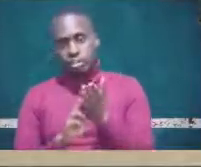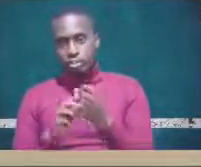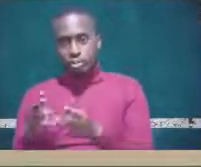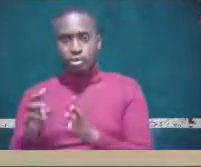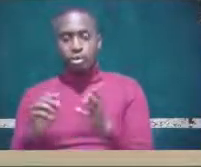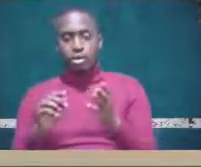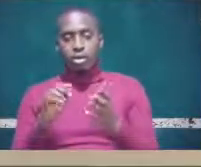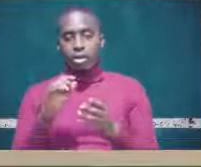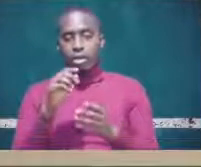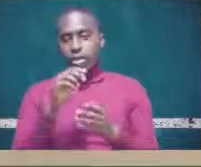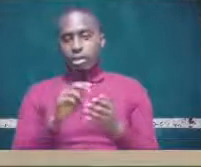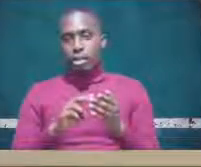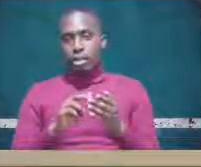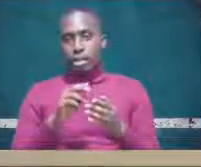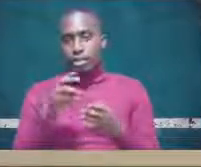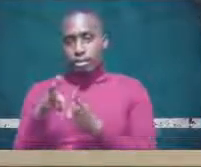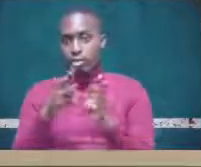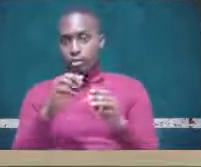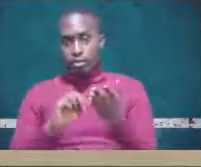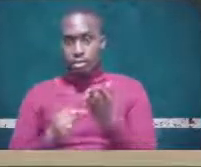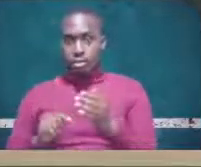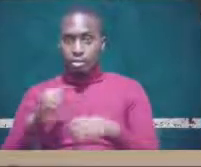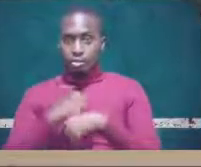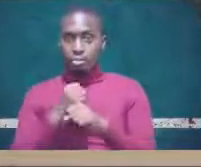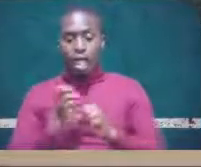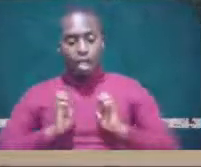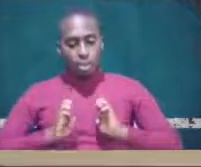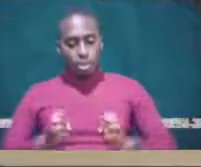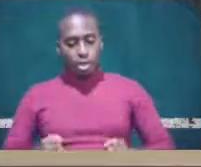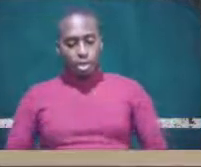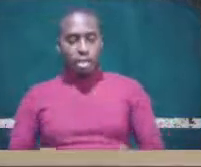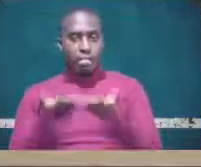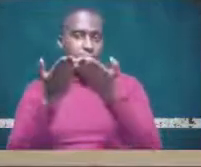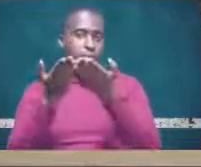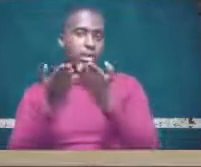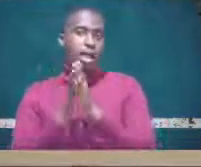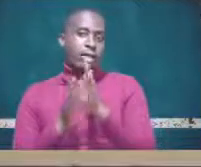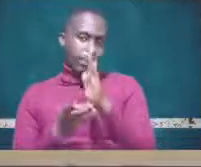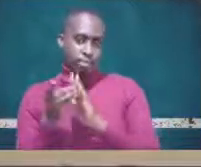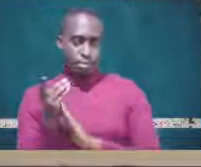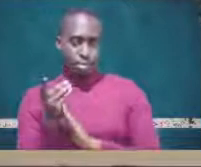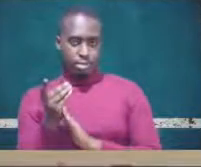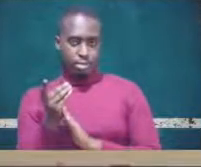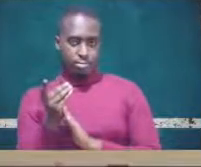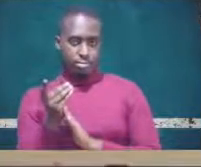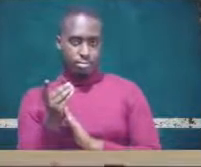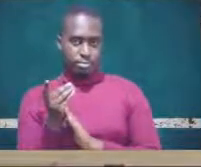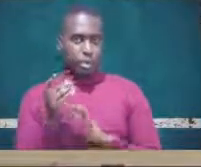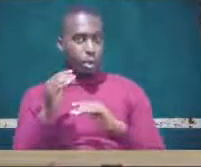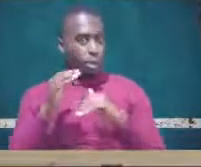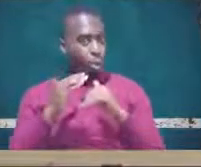capital-intensive technology, this stimulates economic growth and development. It stimulates economic growth and development.